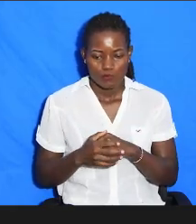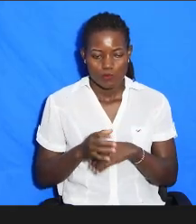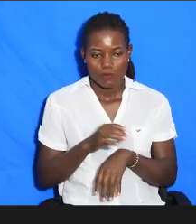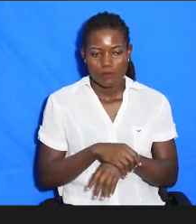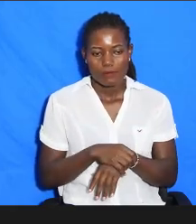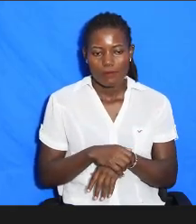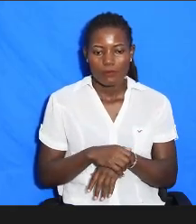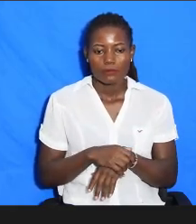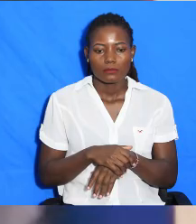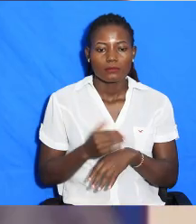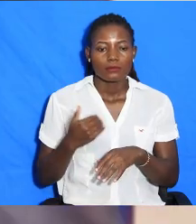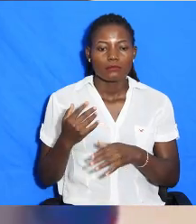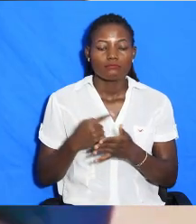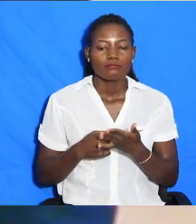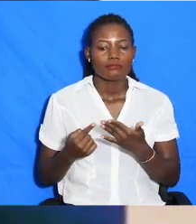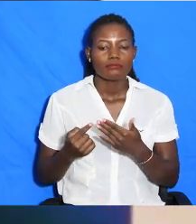runs every week. Be